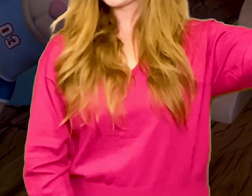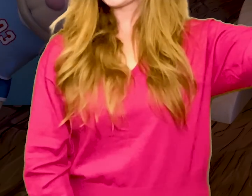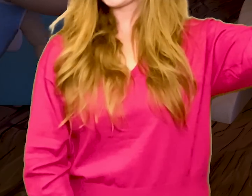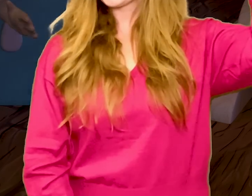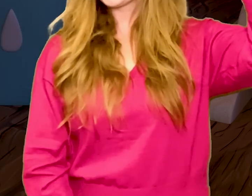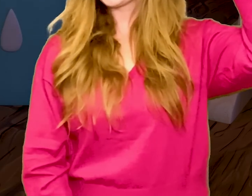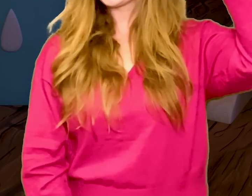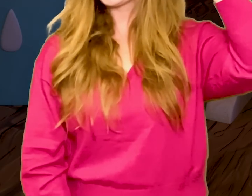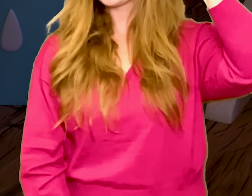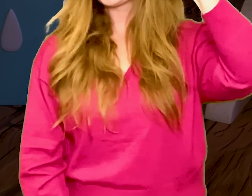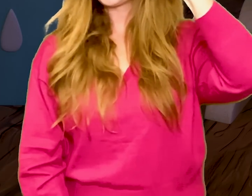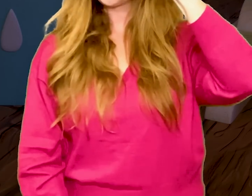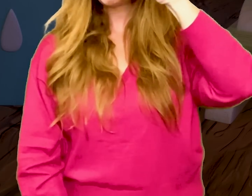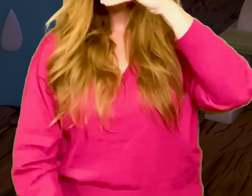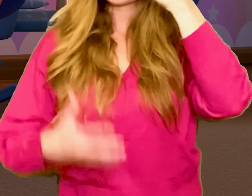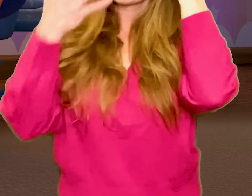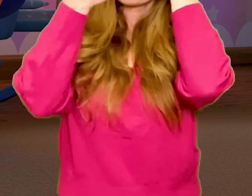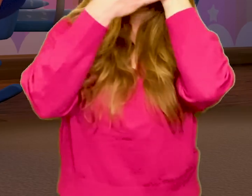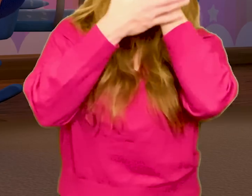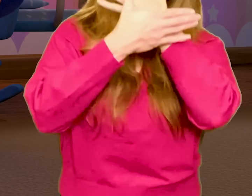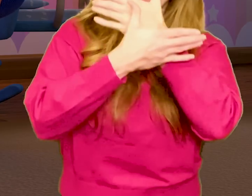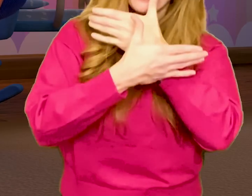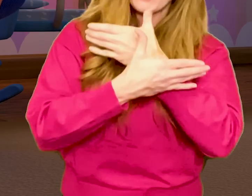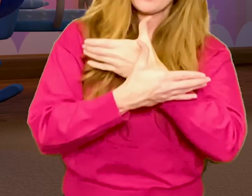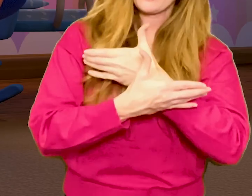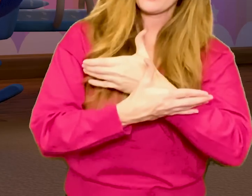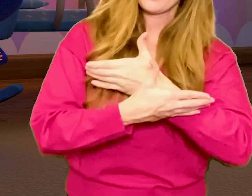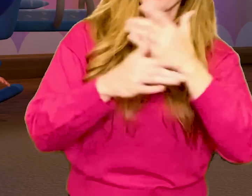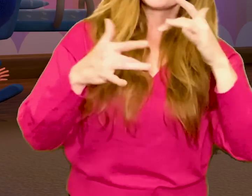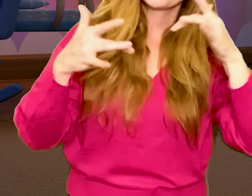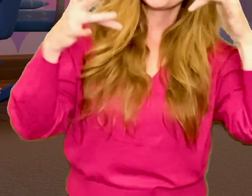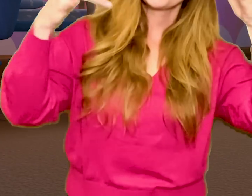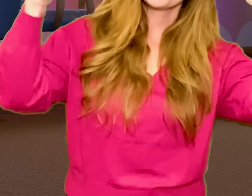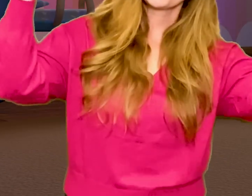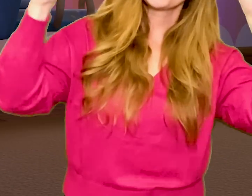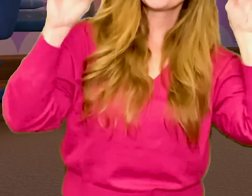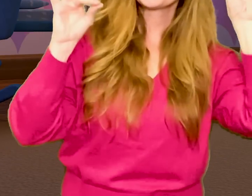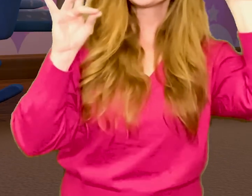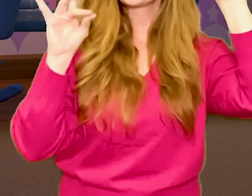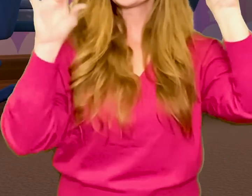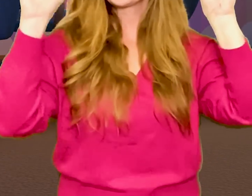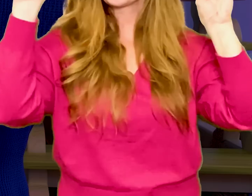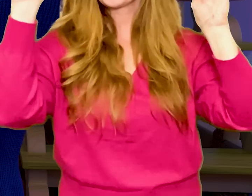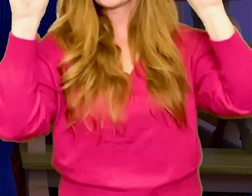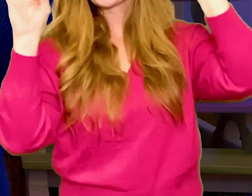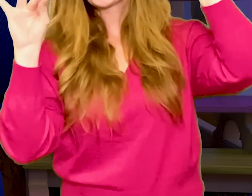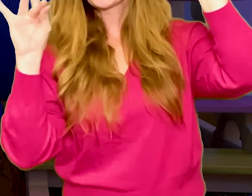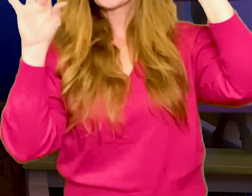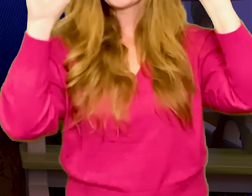nothing shines upon then you show your